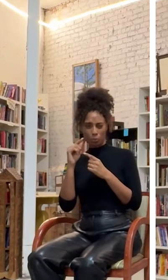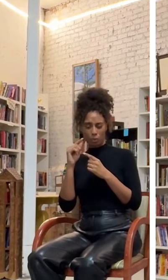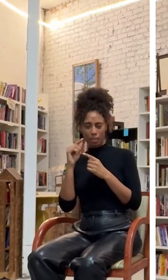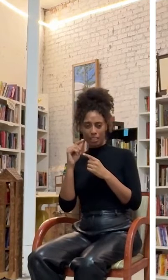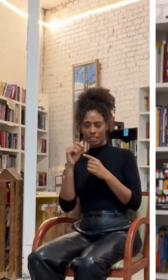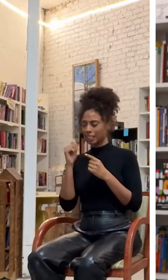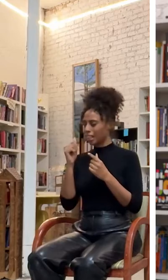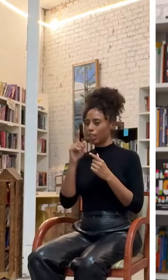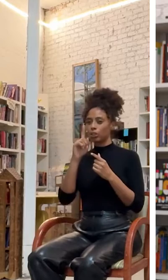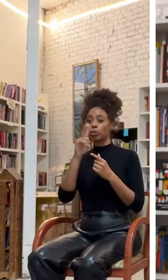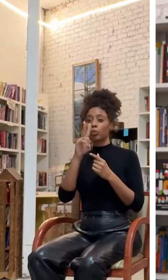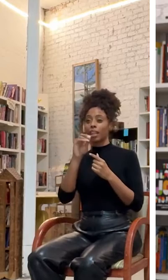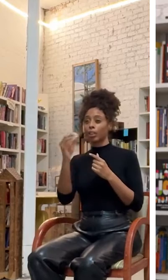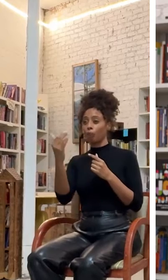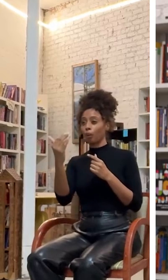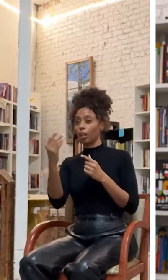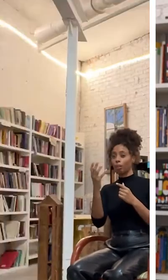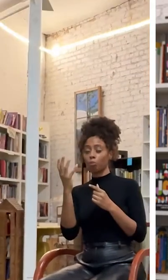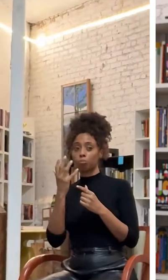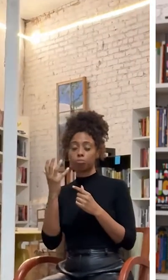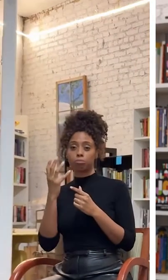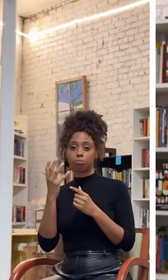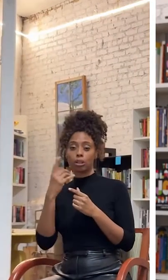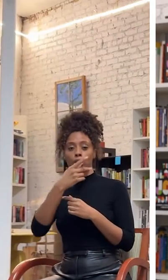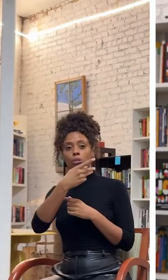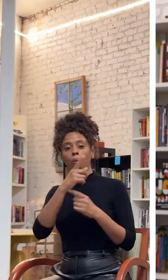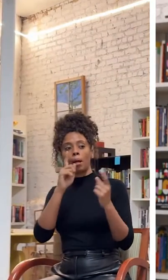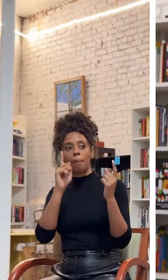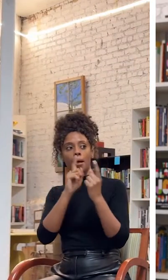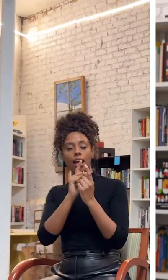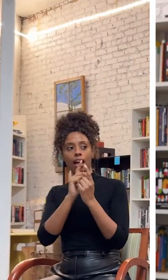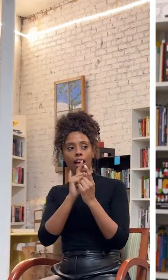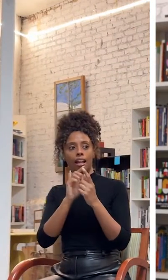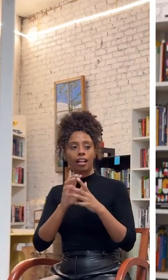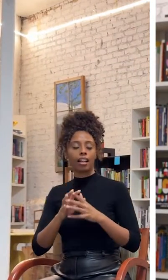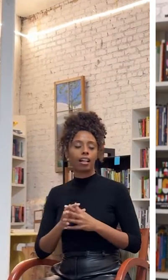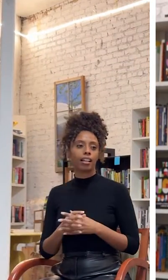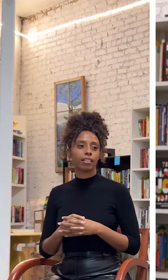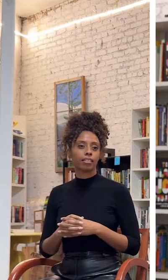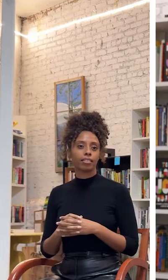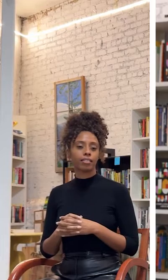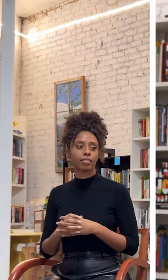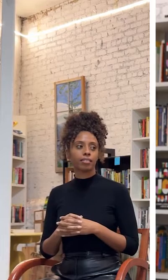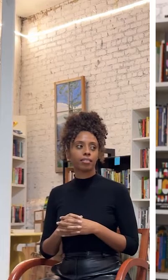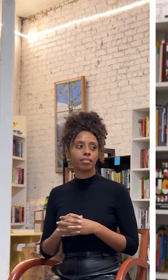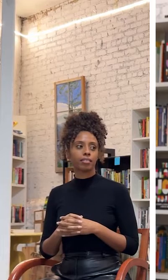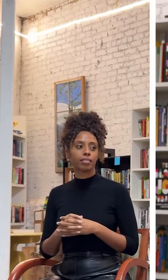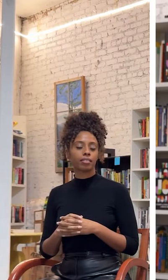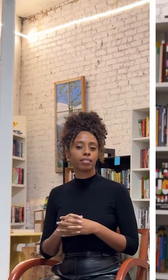2014. Woo! So we met, you know, in